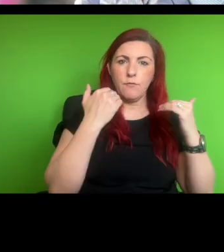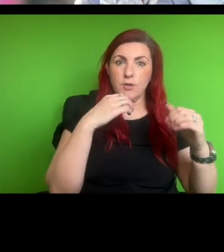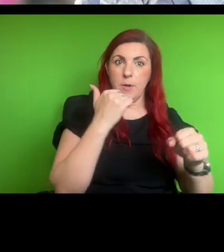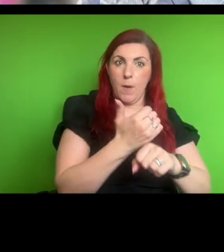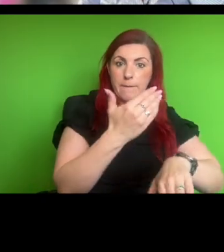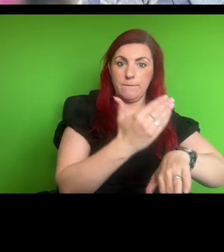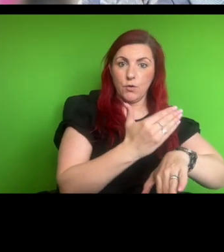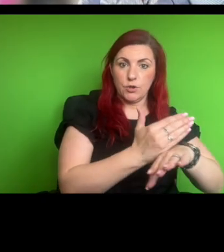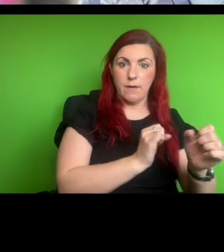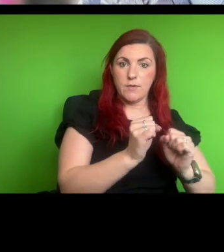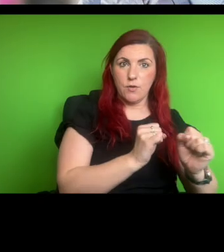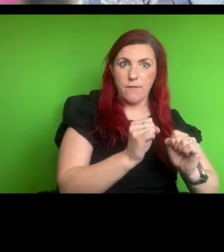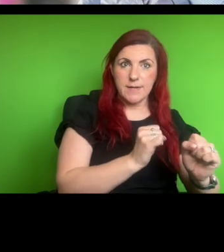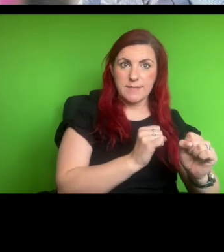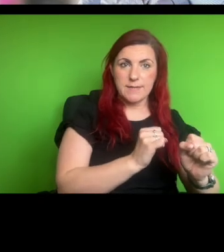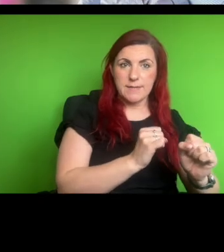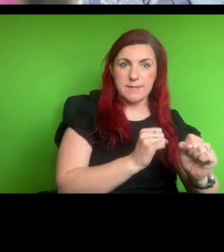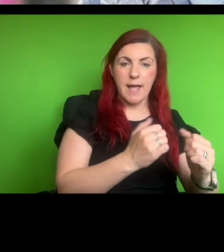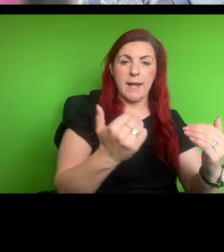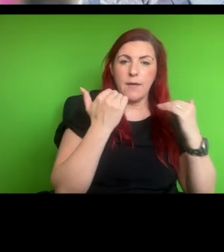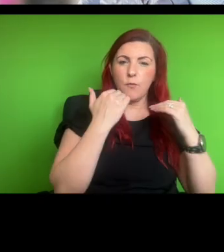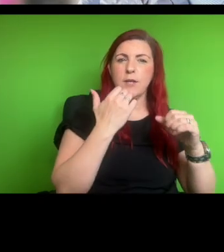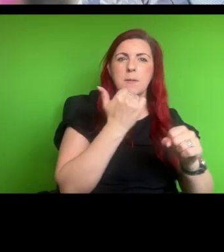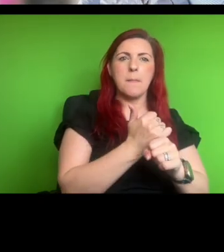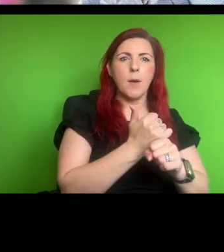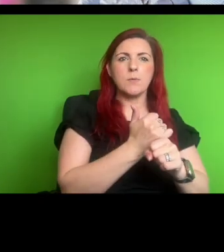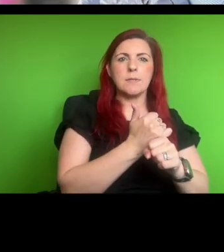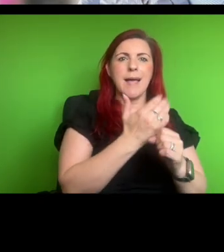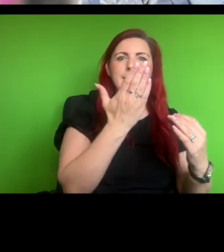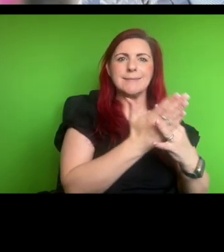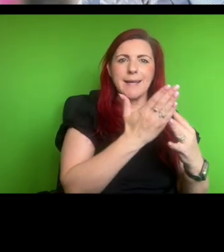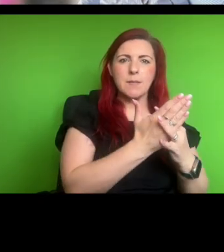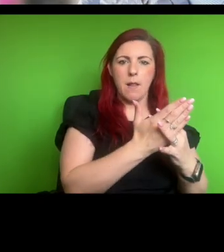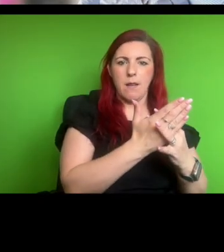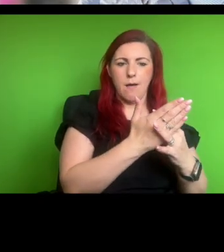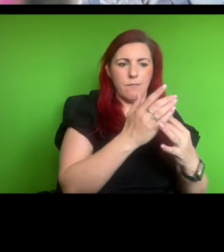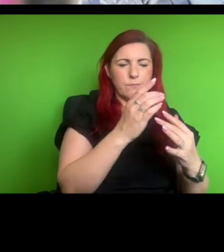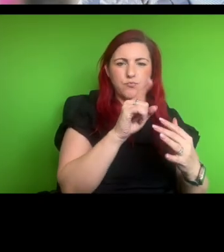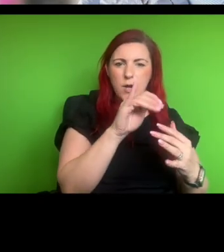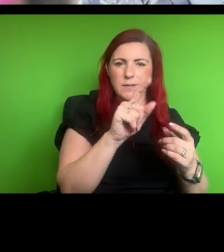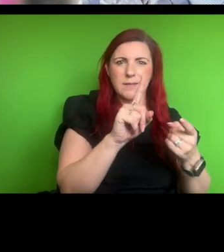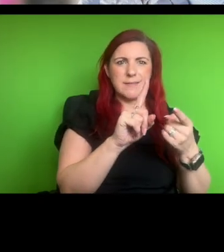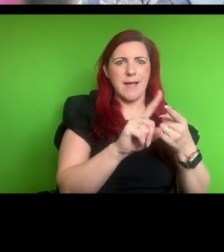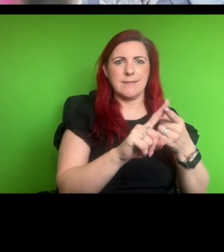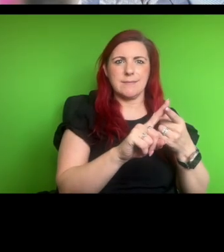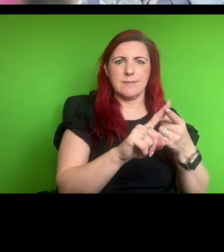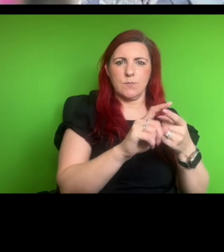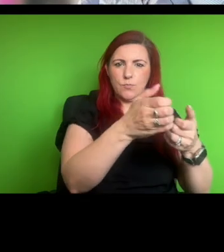and information about the accessibility of the products used in the provision of the service.